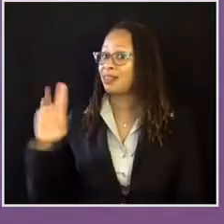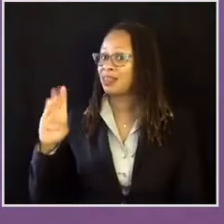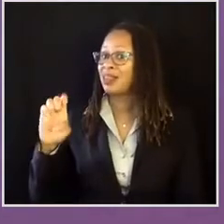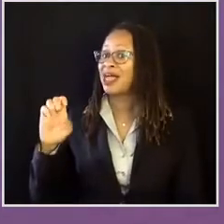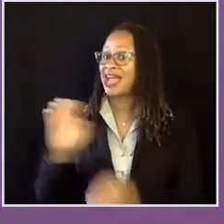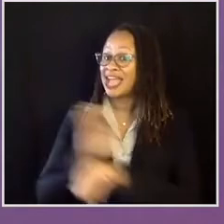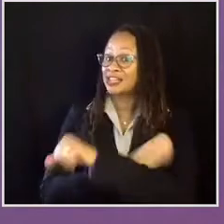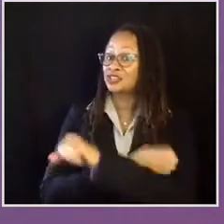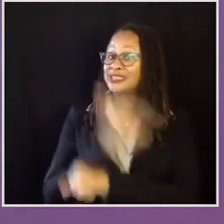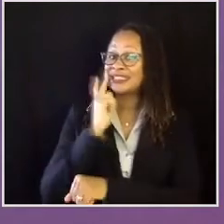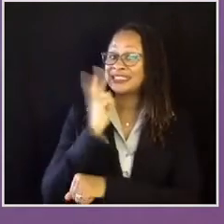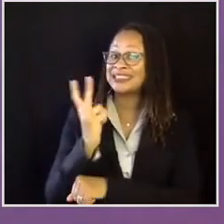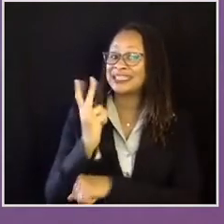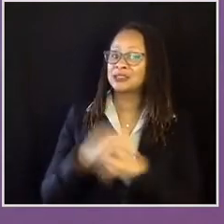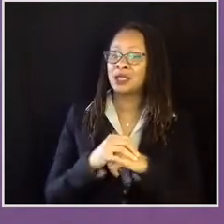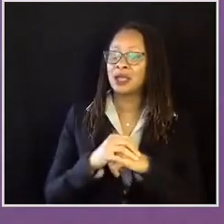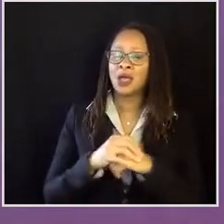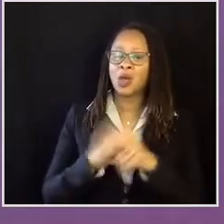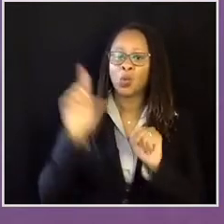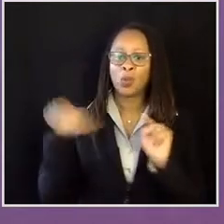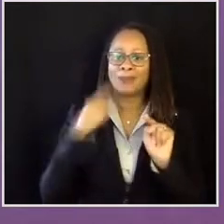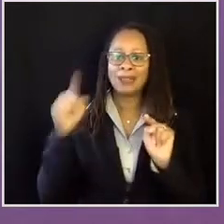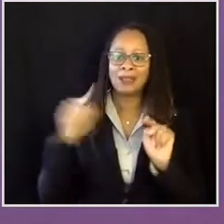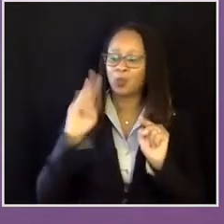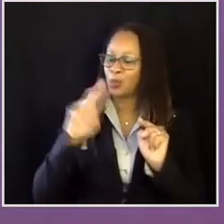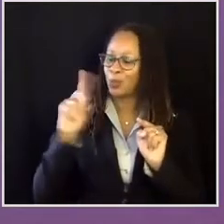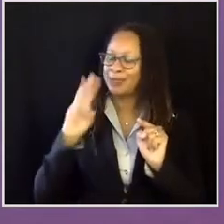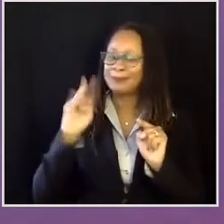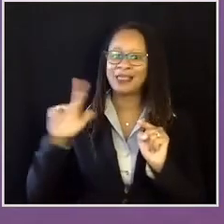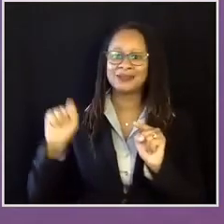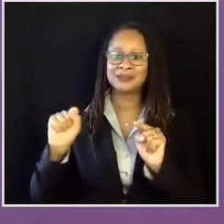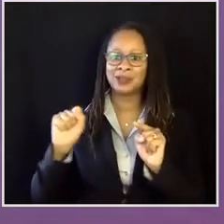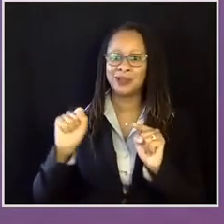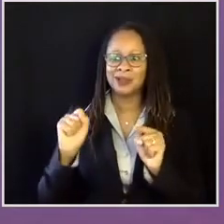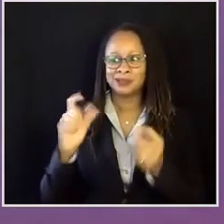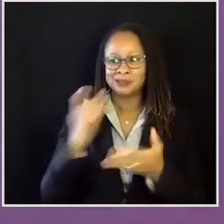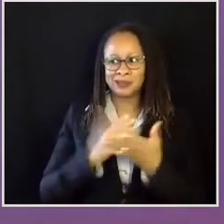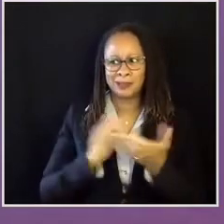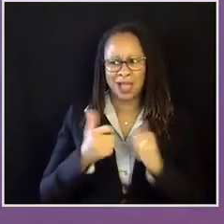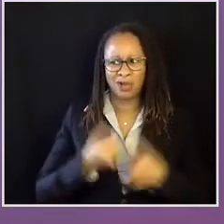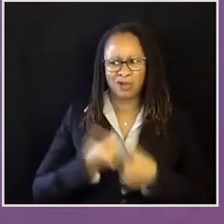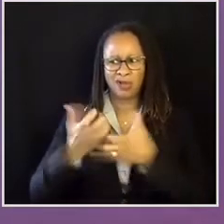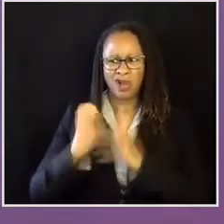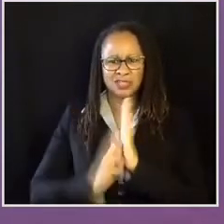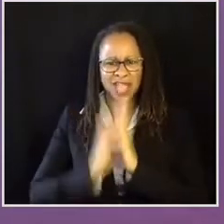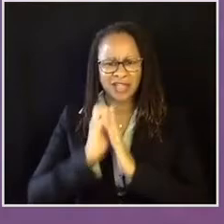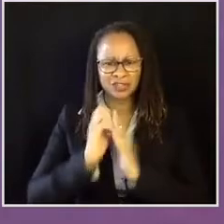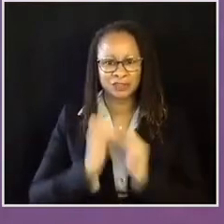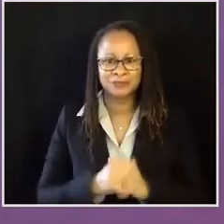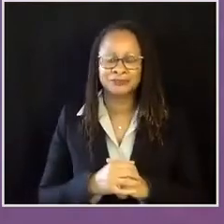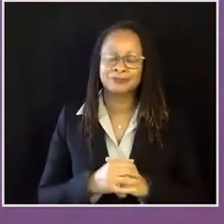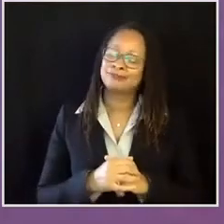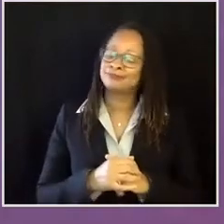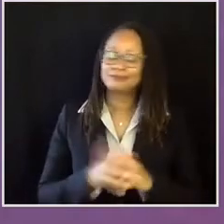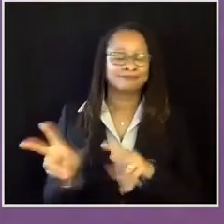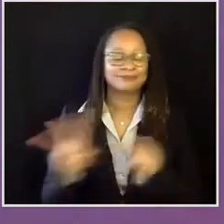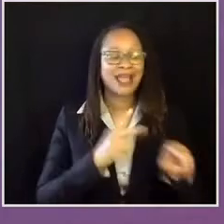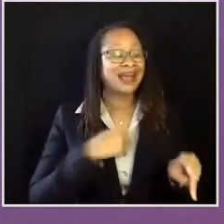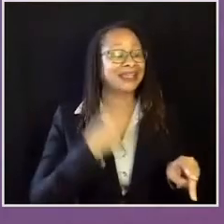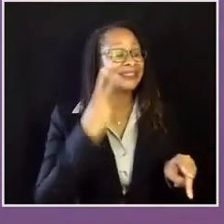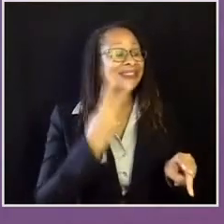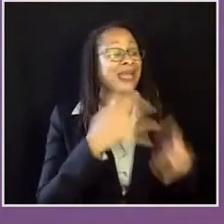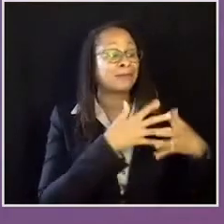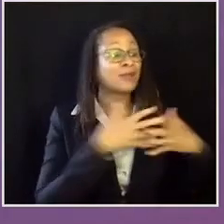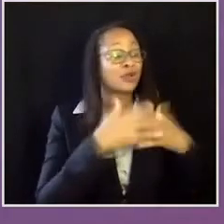sees windmills somehow as causing cancer. I see American manufacturing,